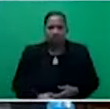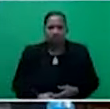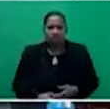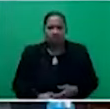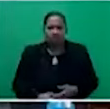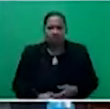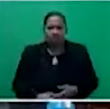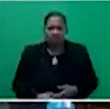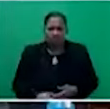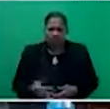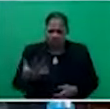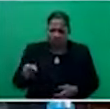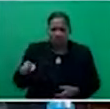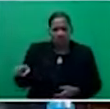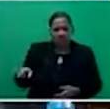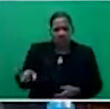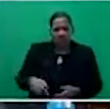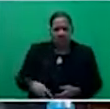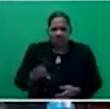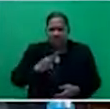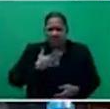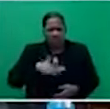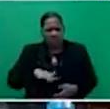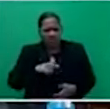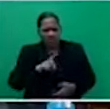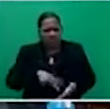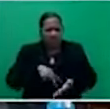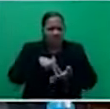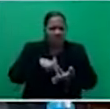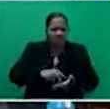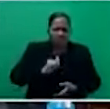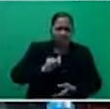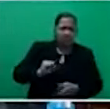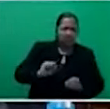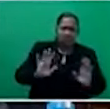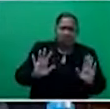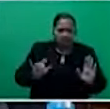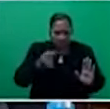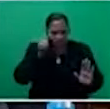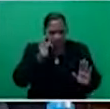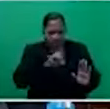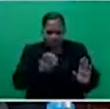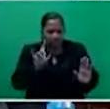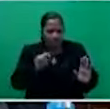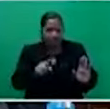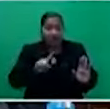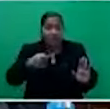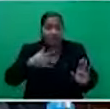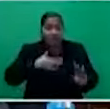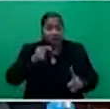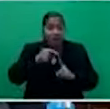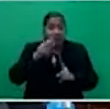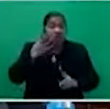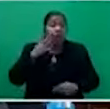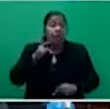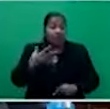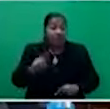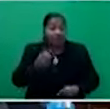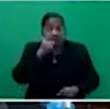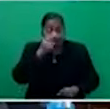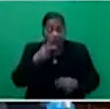sir, I don't want him to start standing up and repenting. I know he's not going to do that. But my point is this. When you have people with that